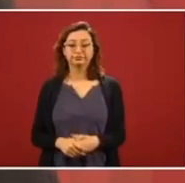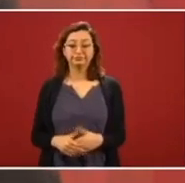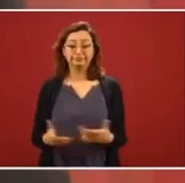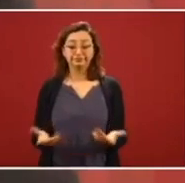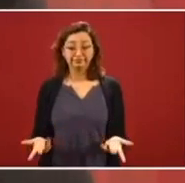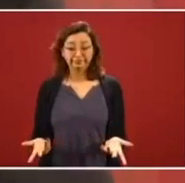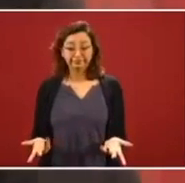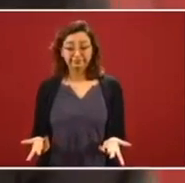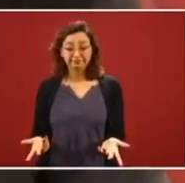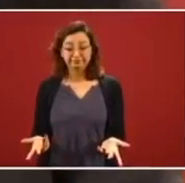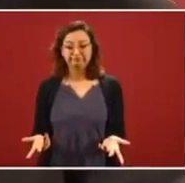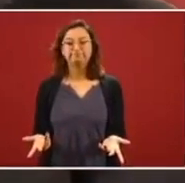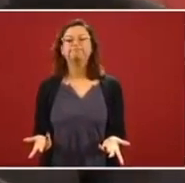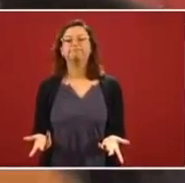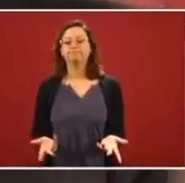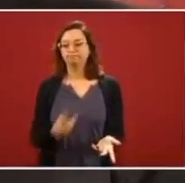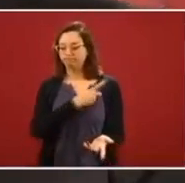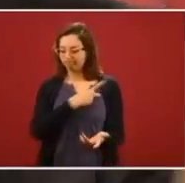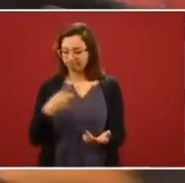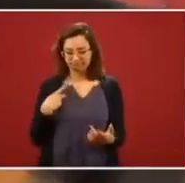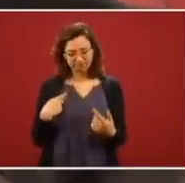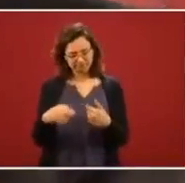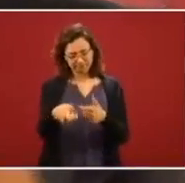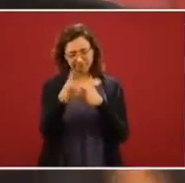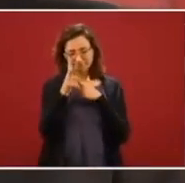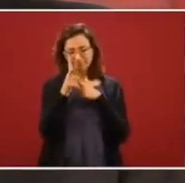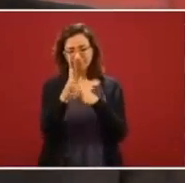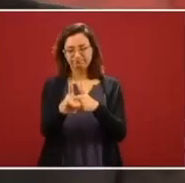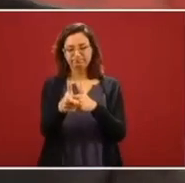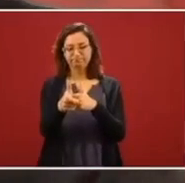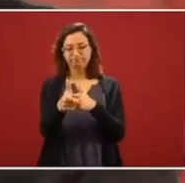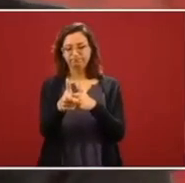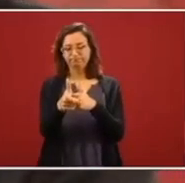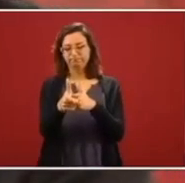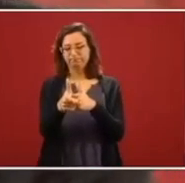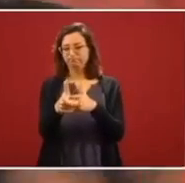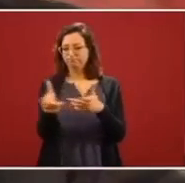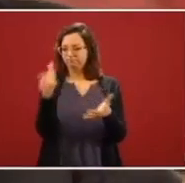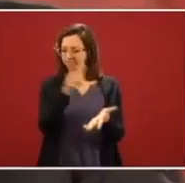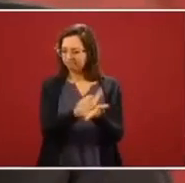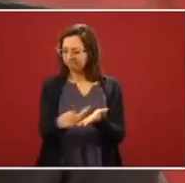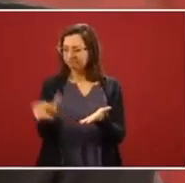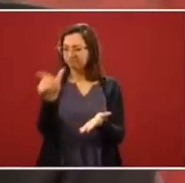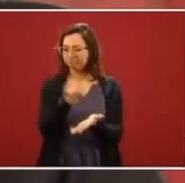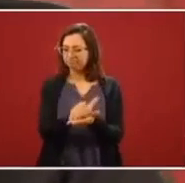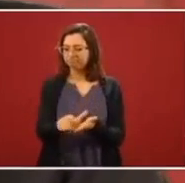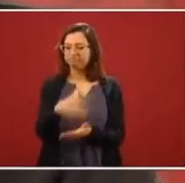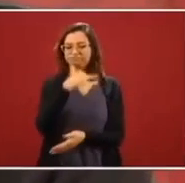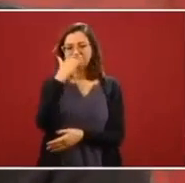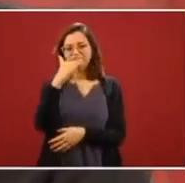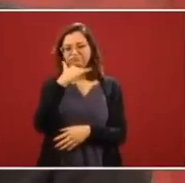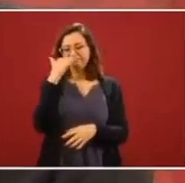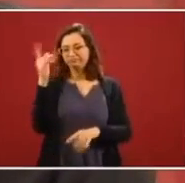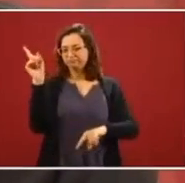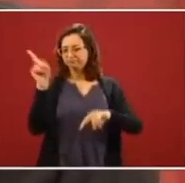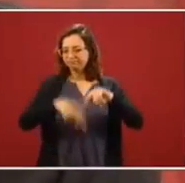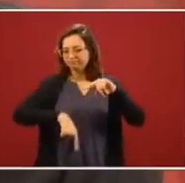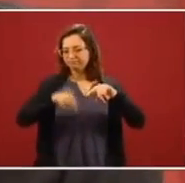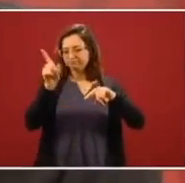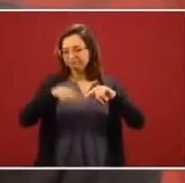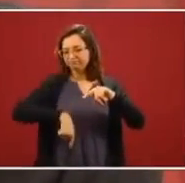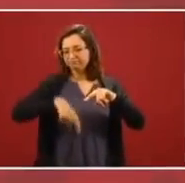Entonces, tenemos que seguir So then we have to continue limpiando de cleaning corrupción of